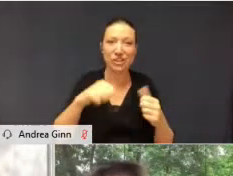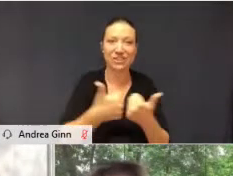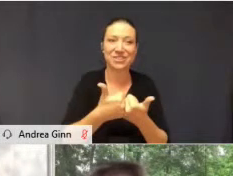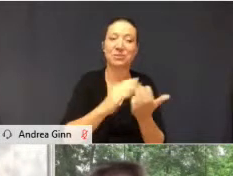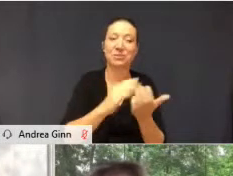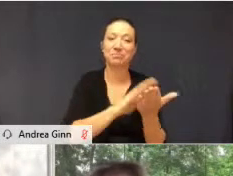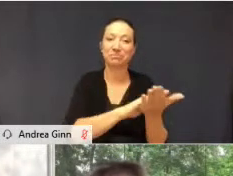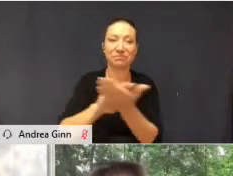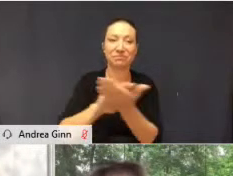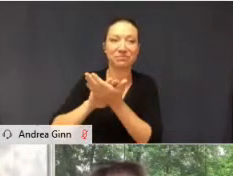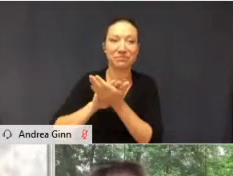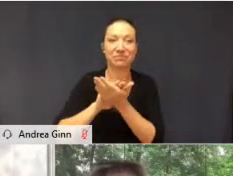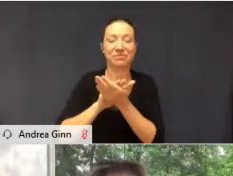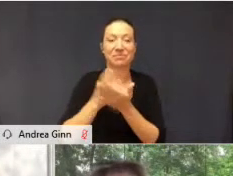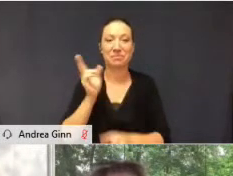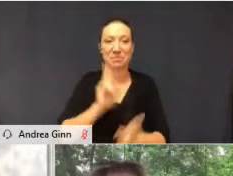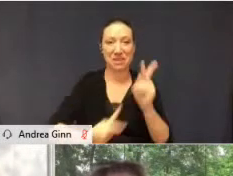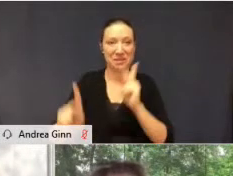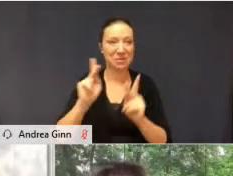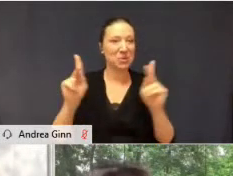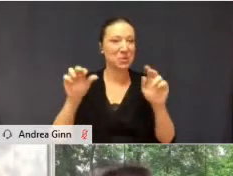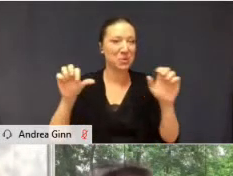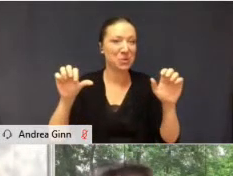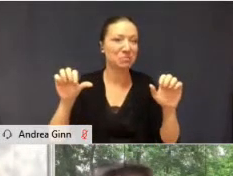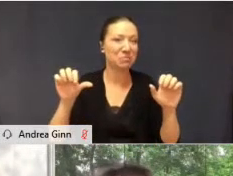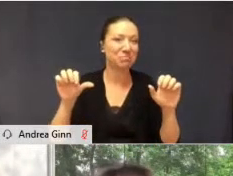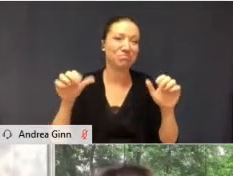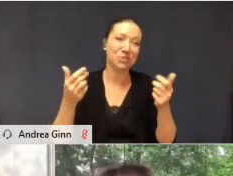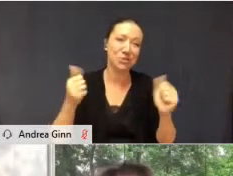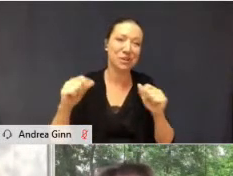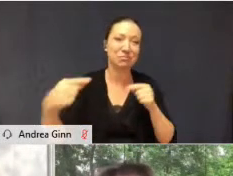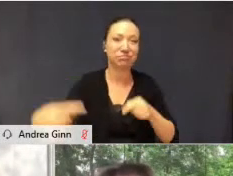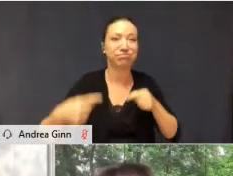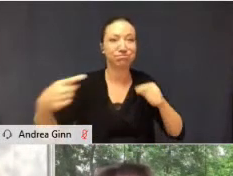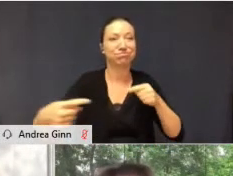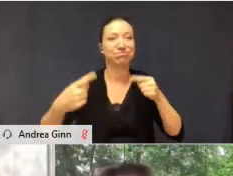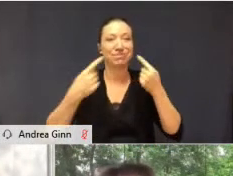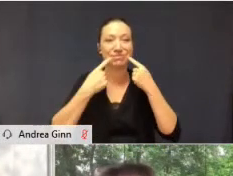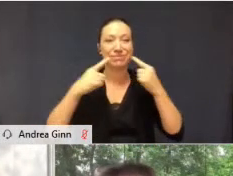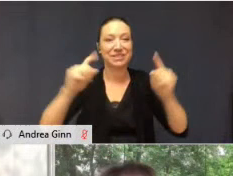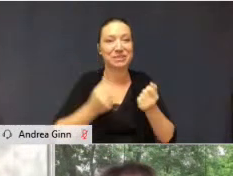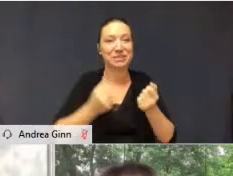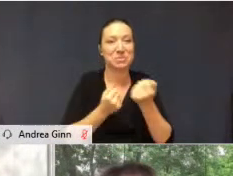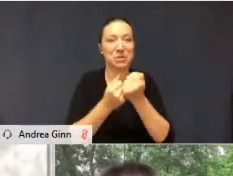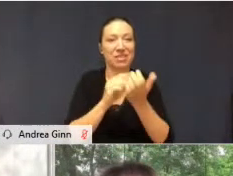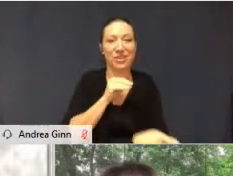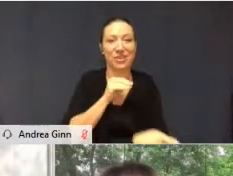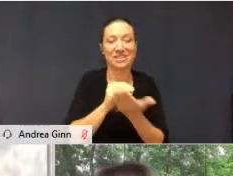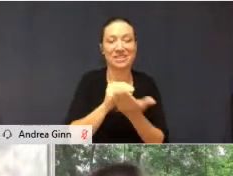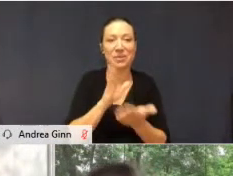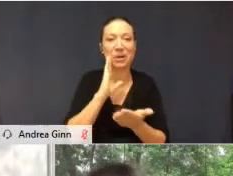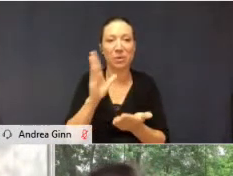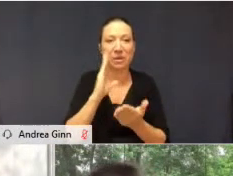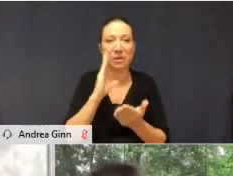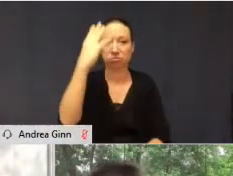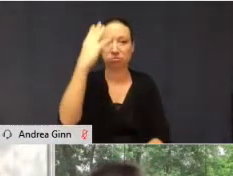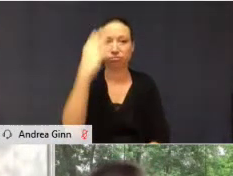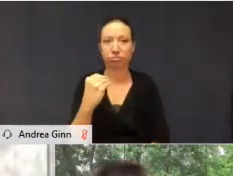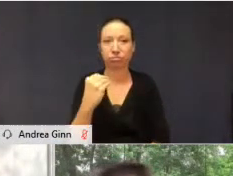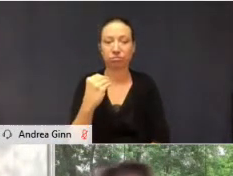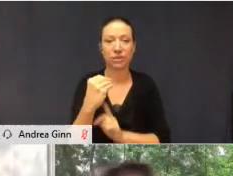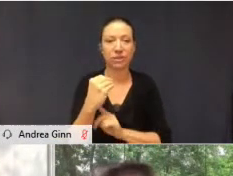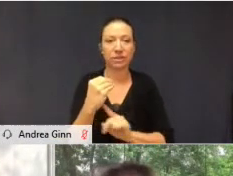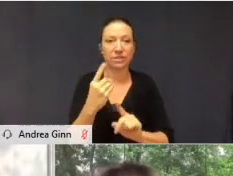I will likely remain off video for most of the day until my girls have their school breaks and other things. But I'll be